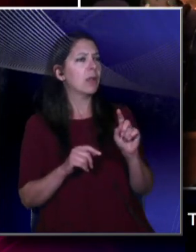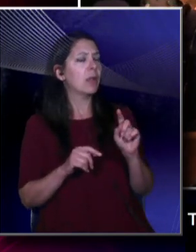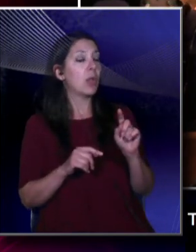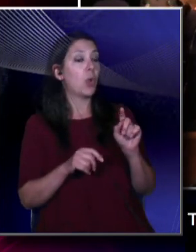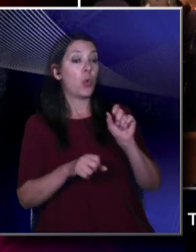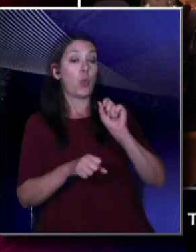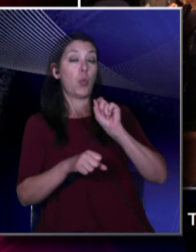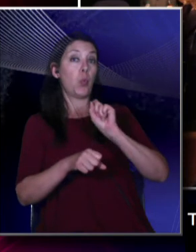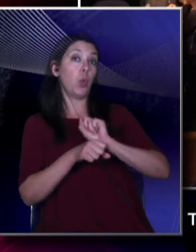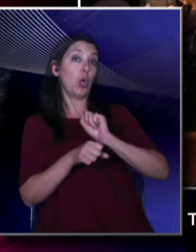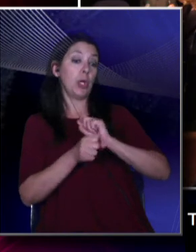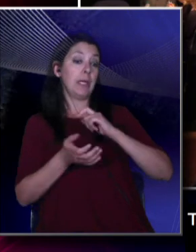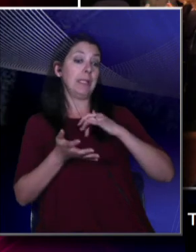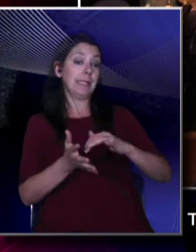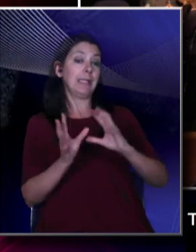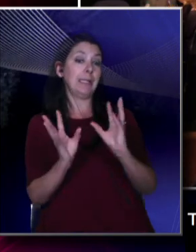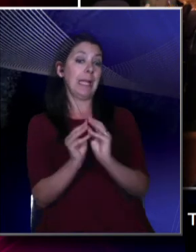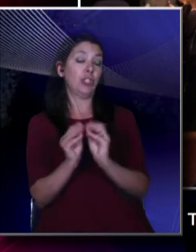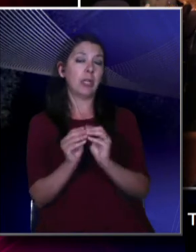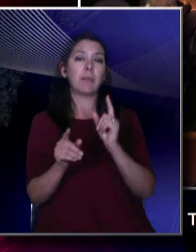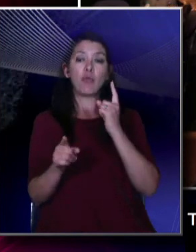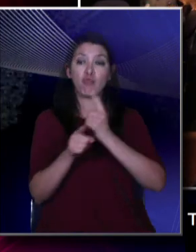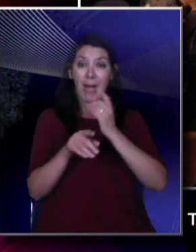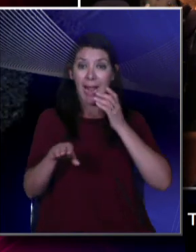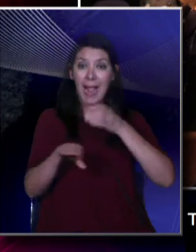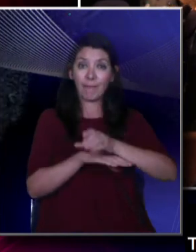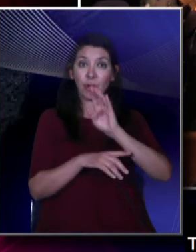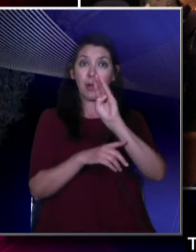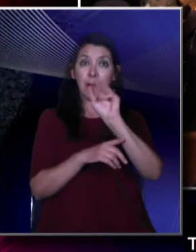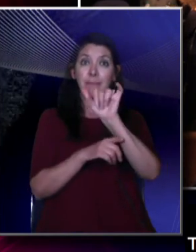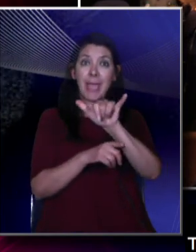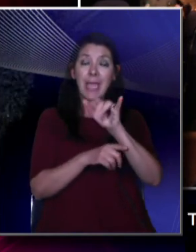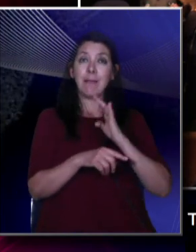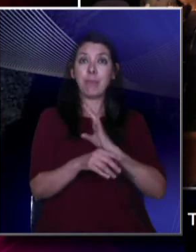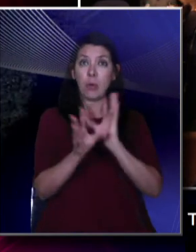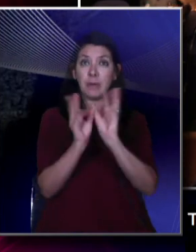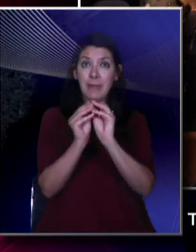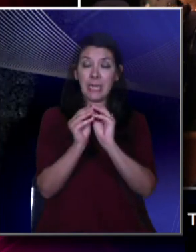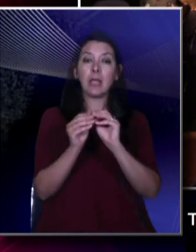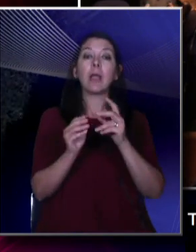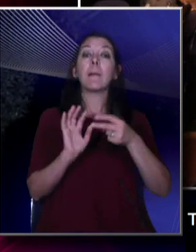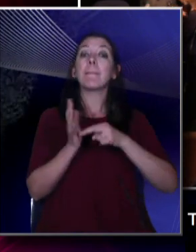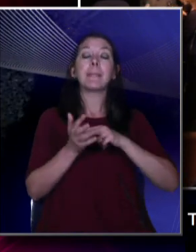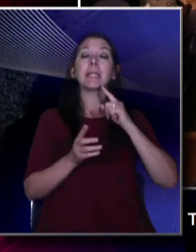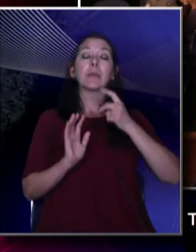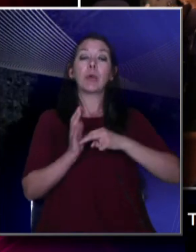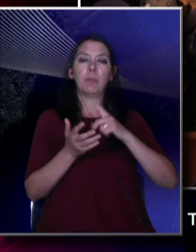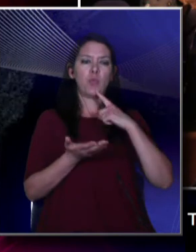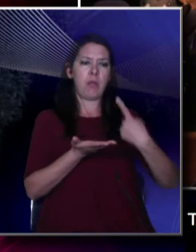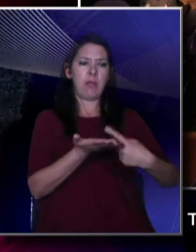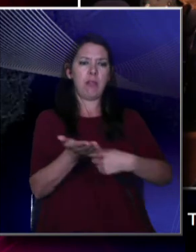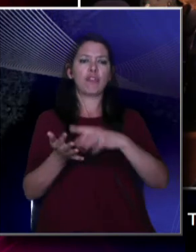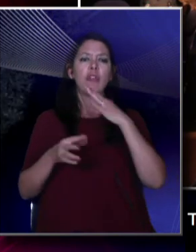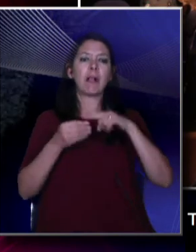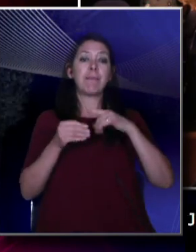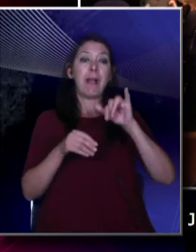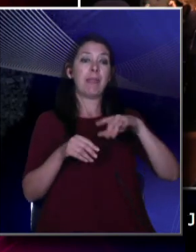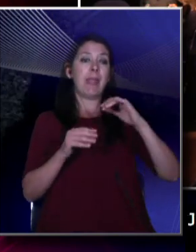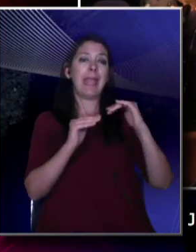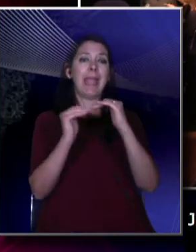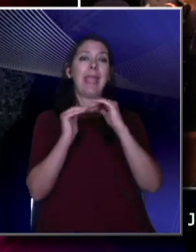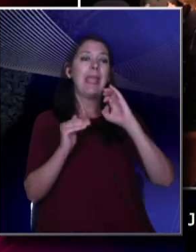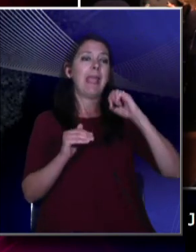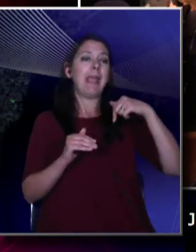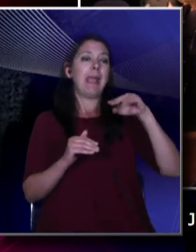work session immediately following the May board meeting to have the dialogue about the, we'll just call it the equity issue, correct?